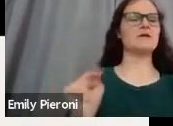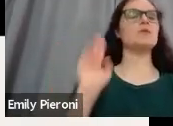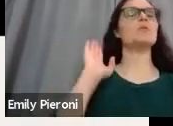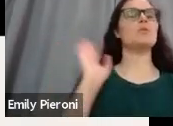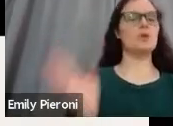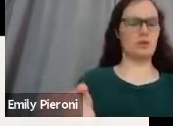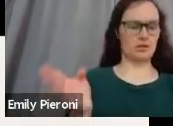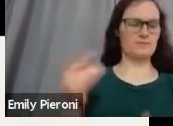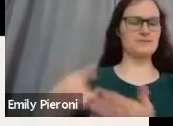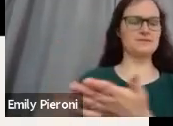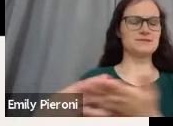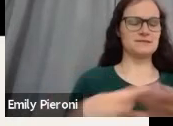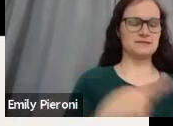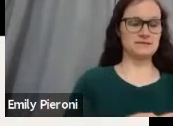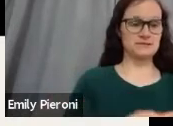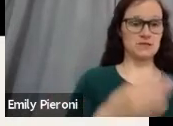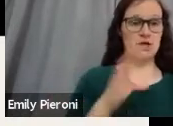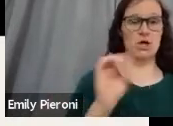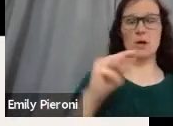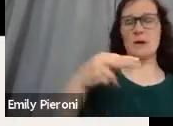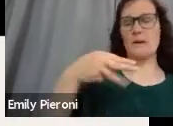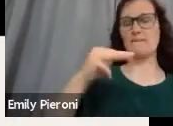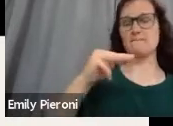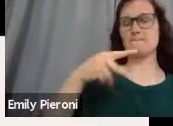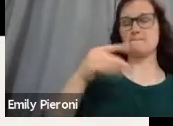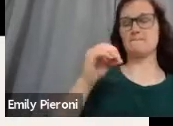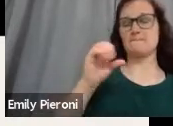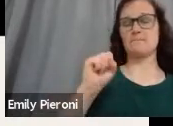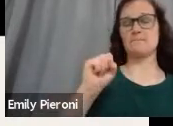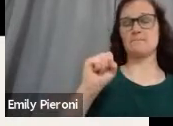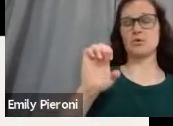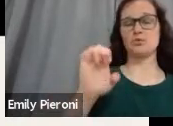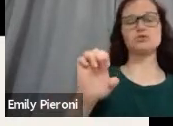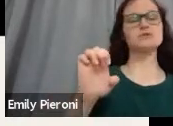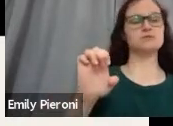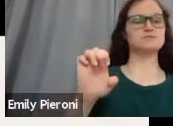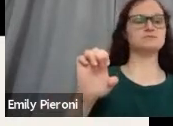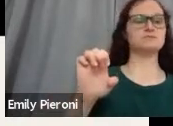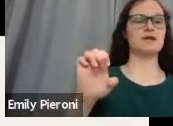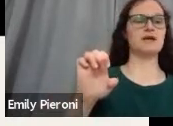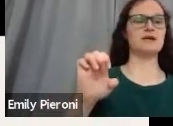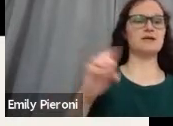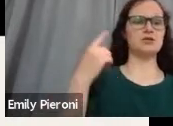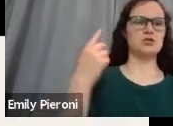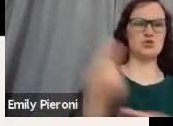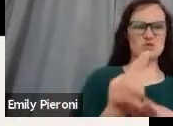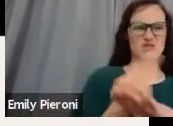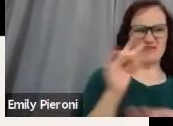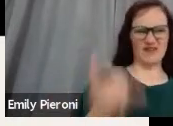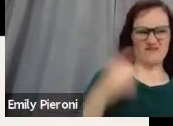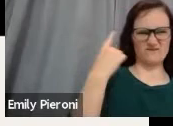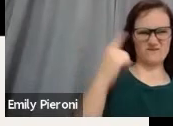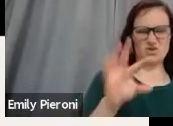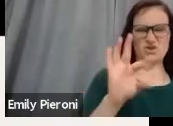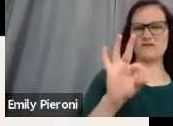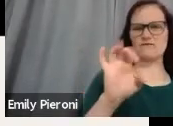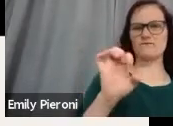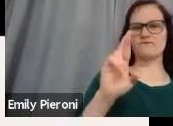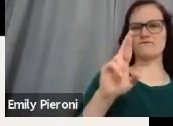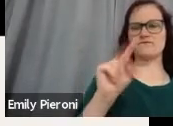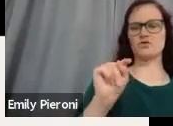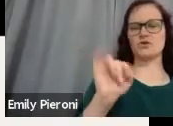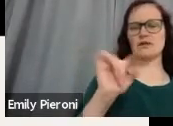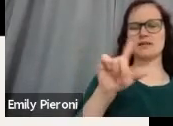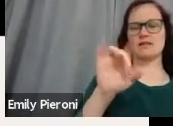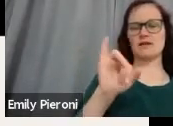revisiting composted biosolids as a fertilizer source and talking about the case of iron deficiency in